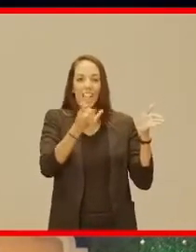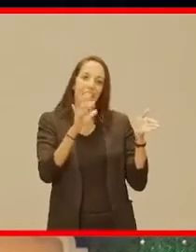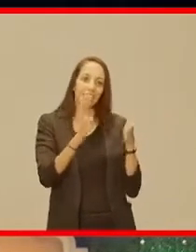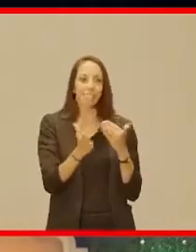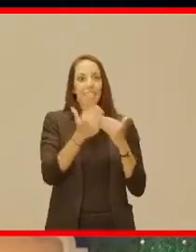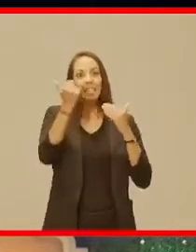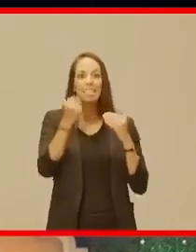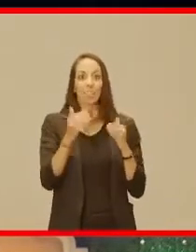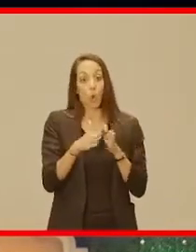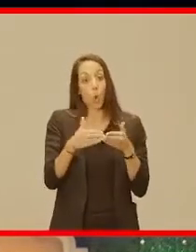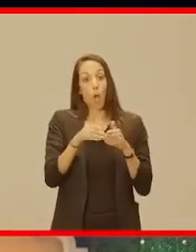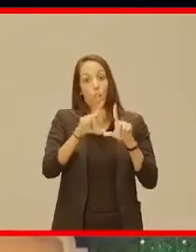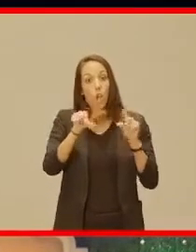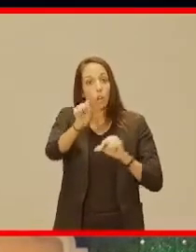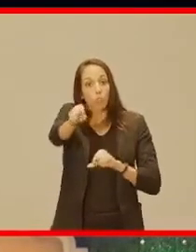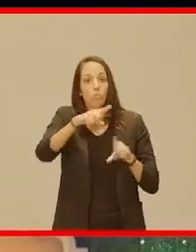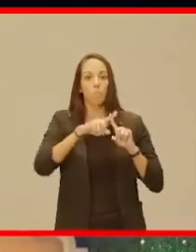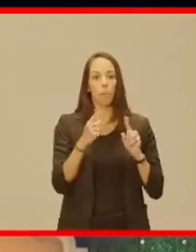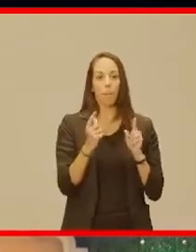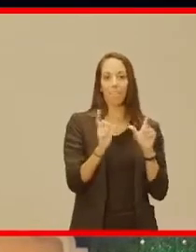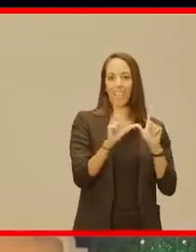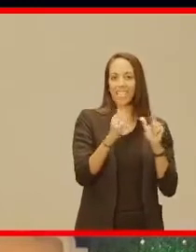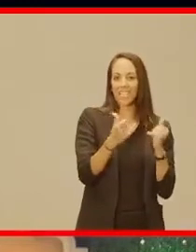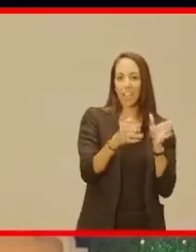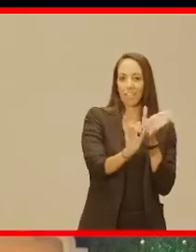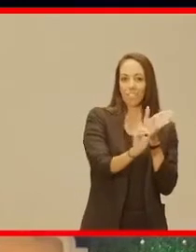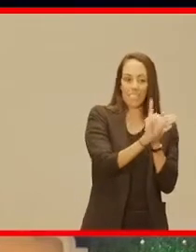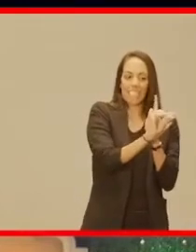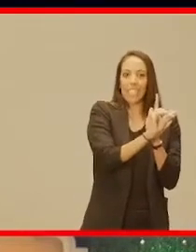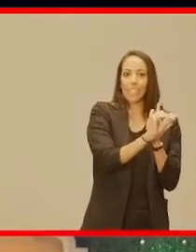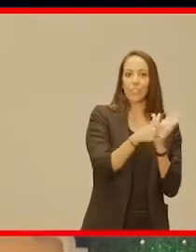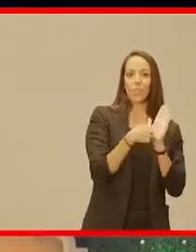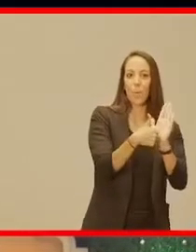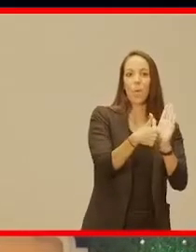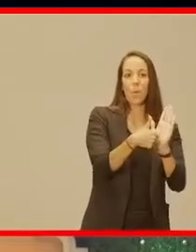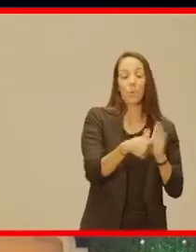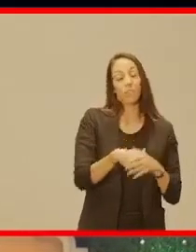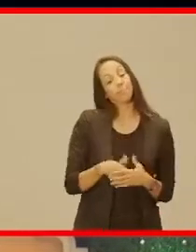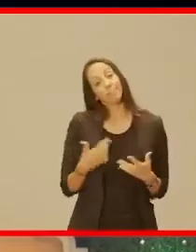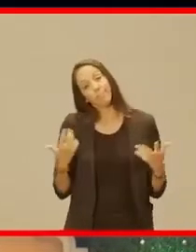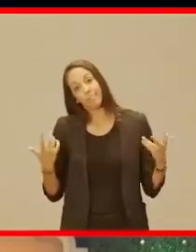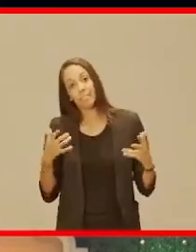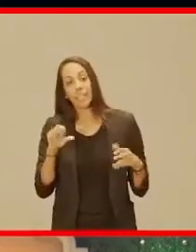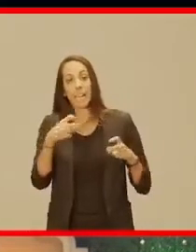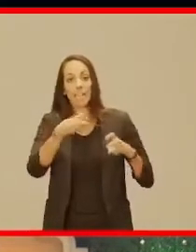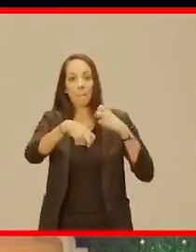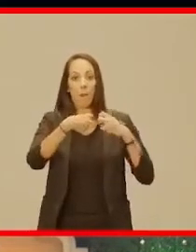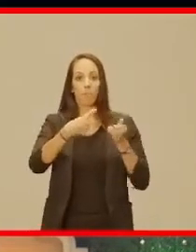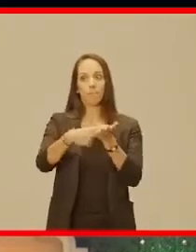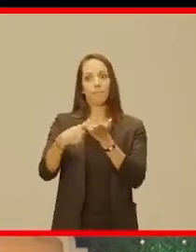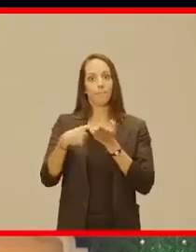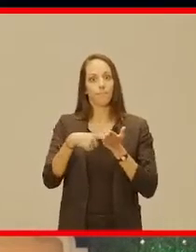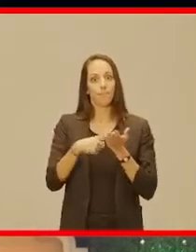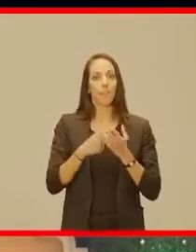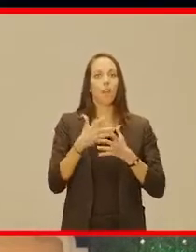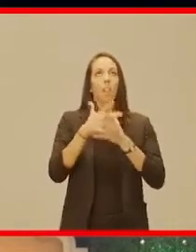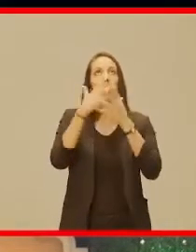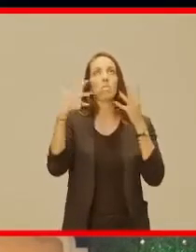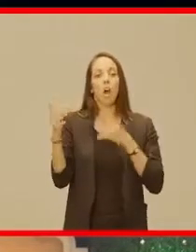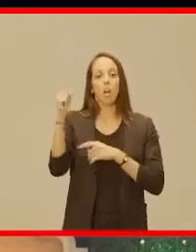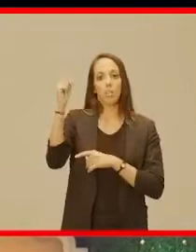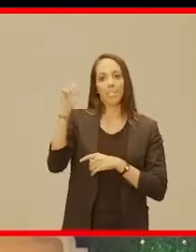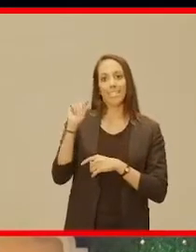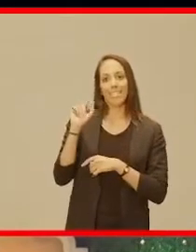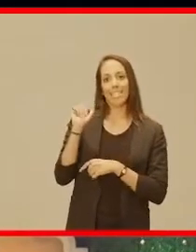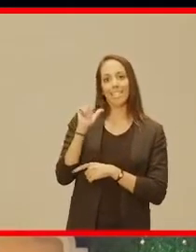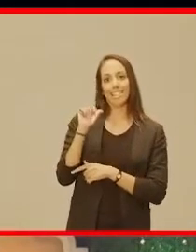have a disability. So, I mean, that was just one thing they did. But Alex, that is an issue that they talk about a lot in Tallahassee. That's a perfect